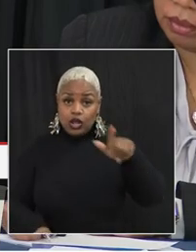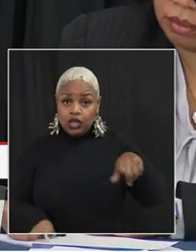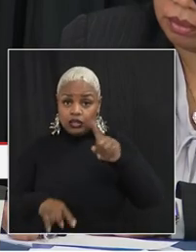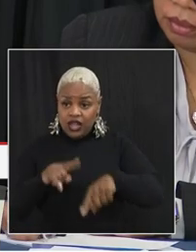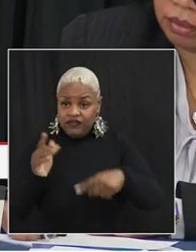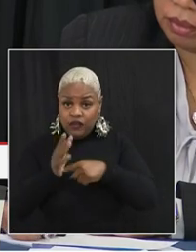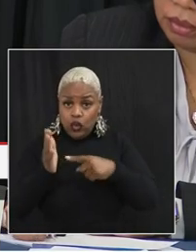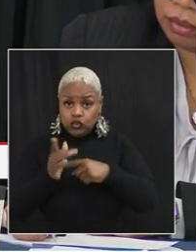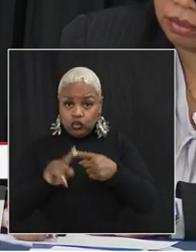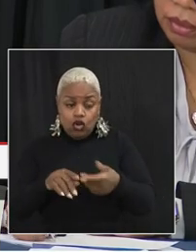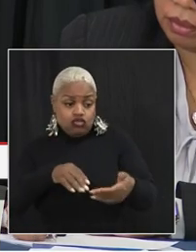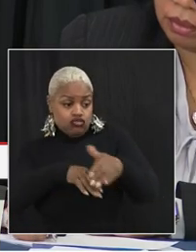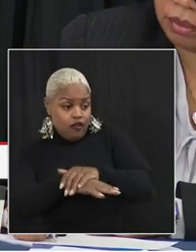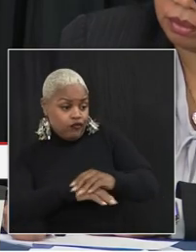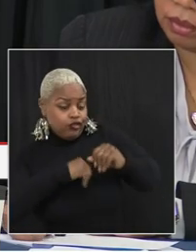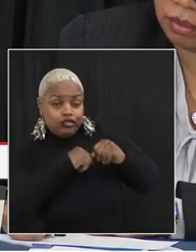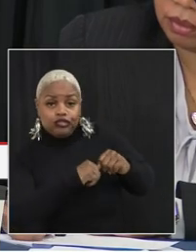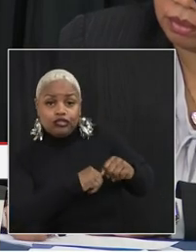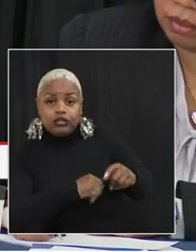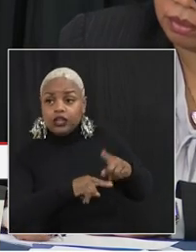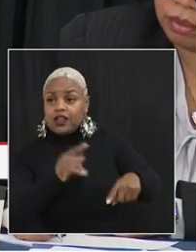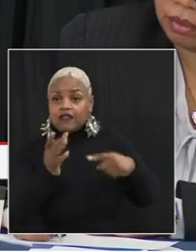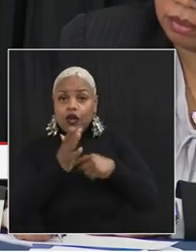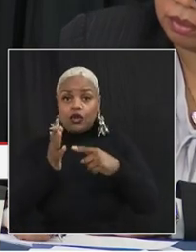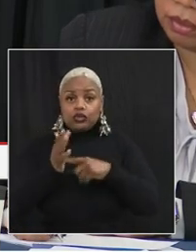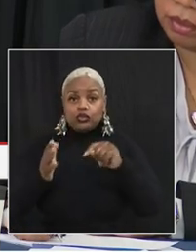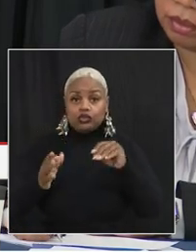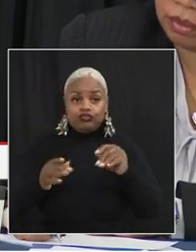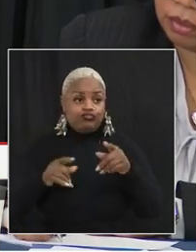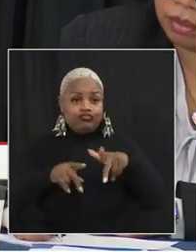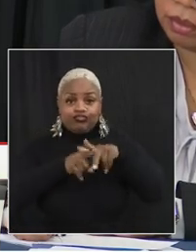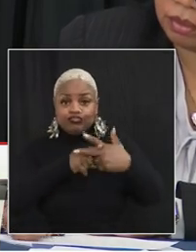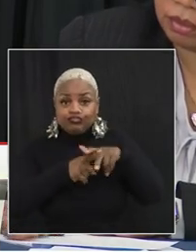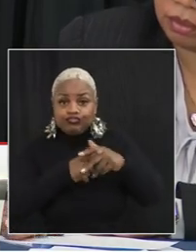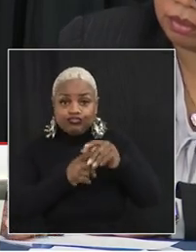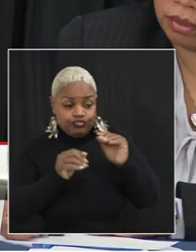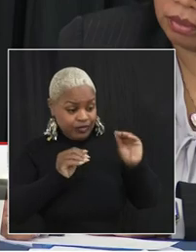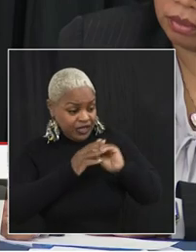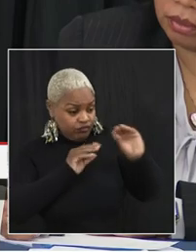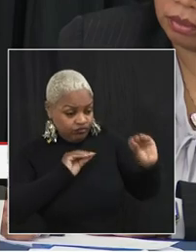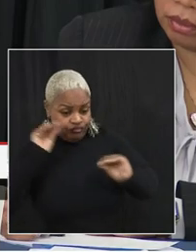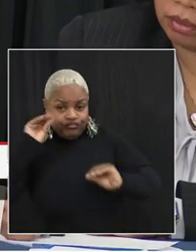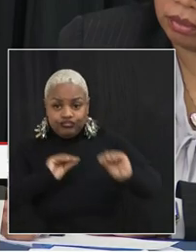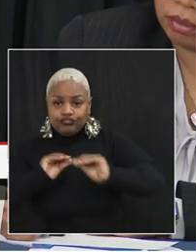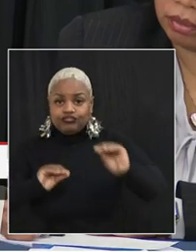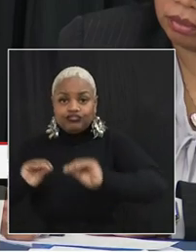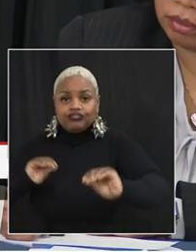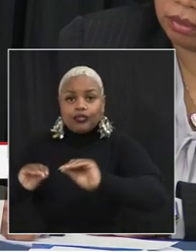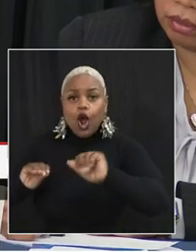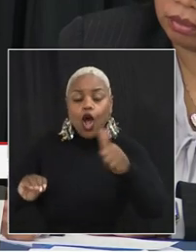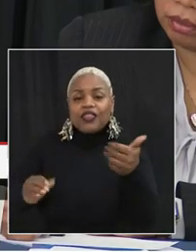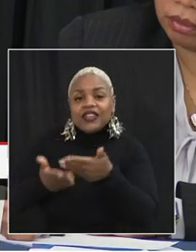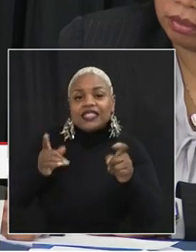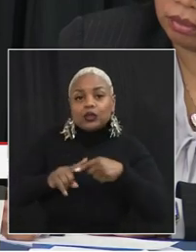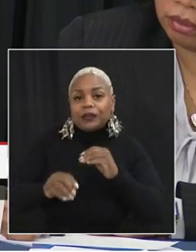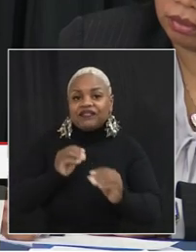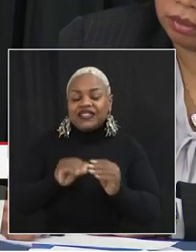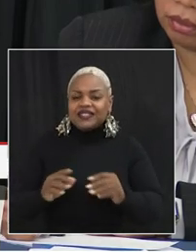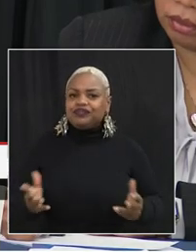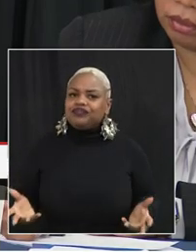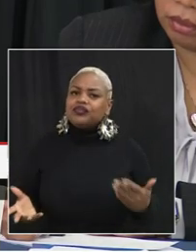focused on doing is attracting investment back into the city. and we have to fix